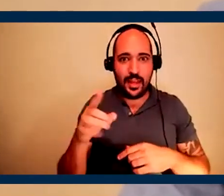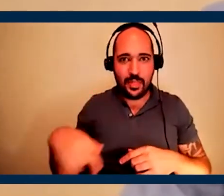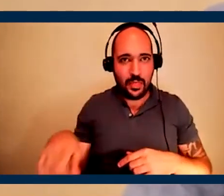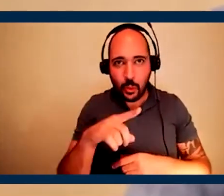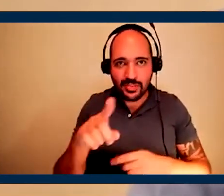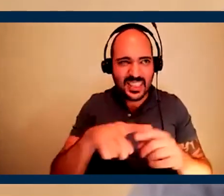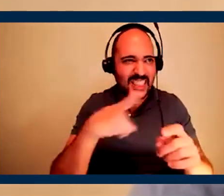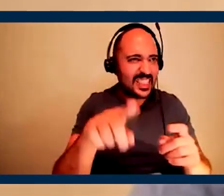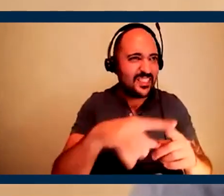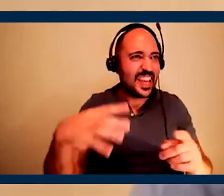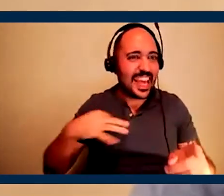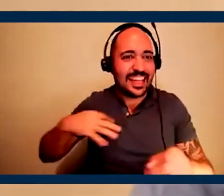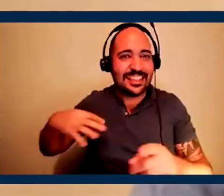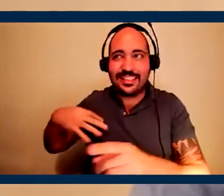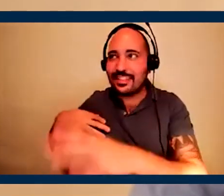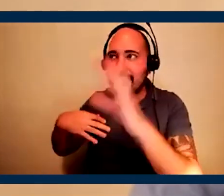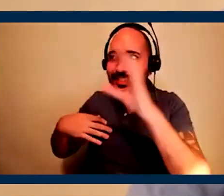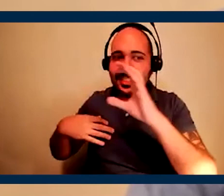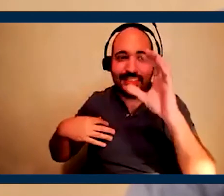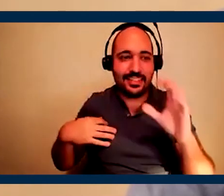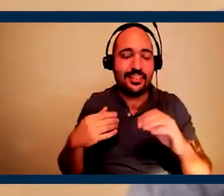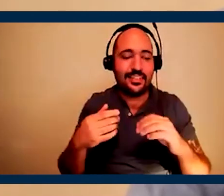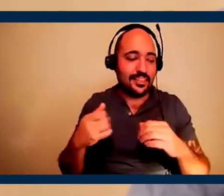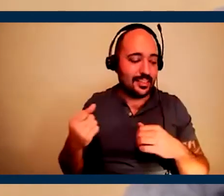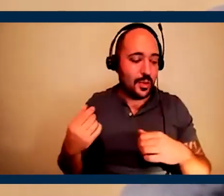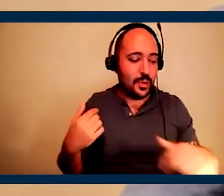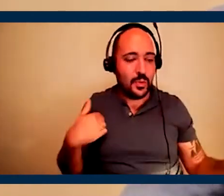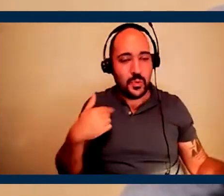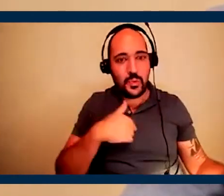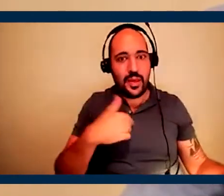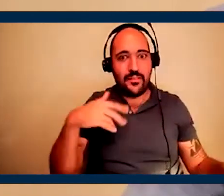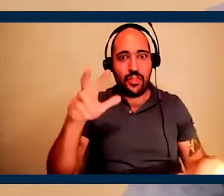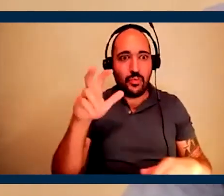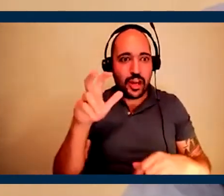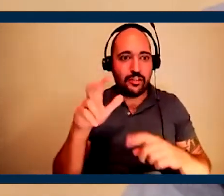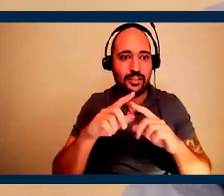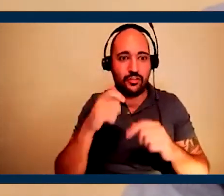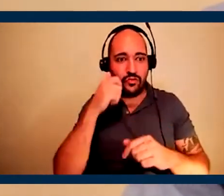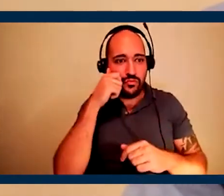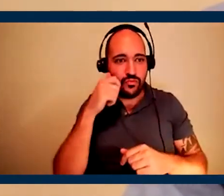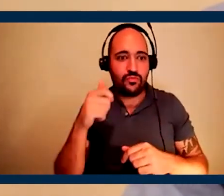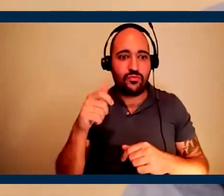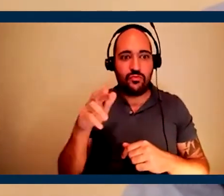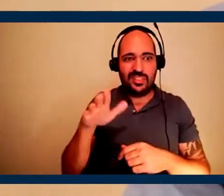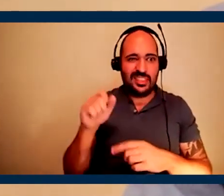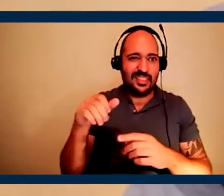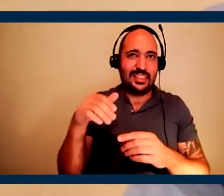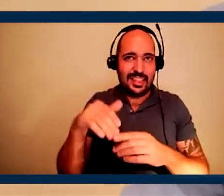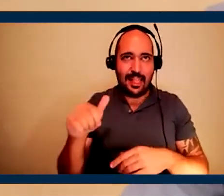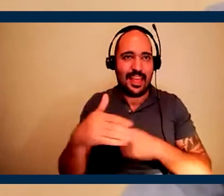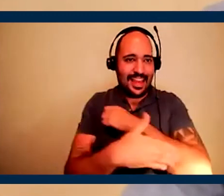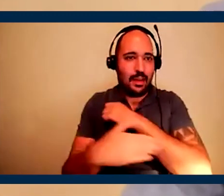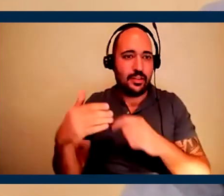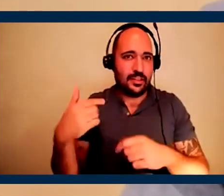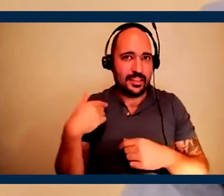I think people kind of look at, we have 300 races here in LA County in 2022. It's